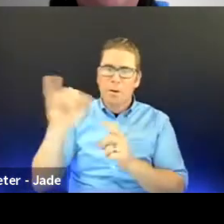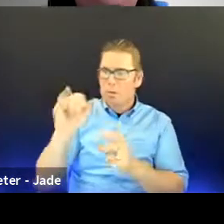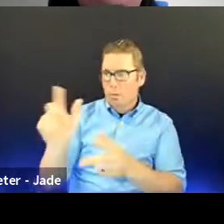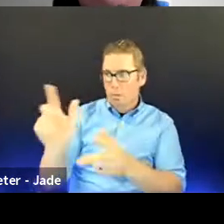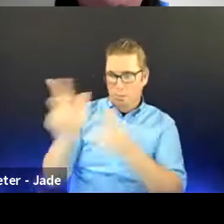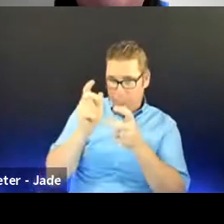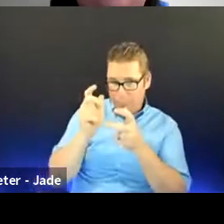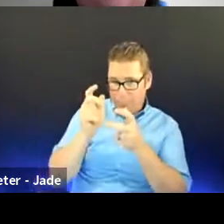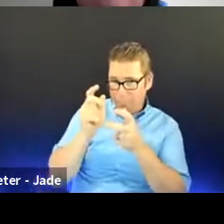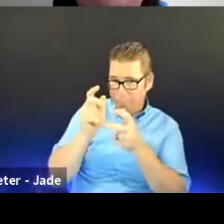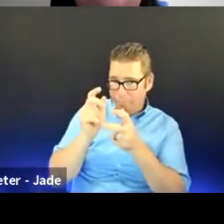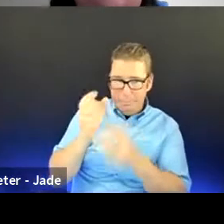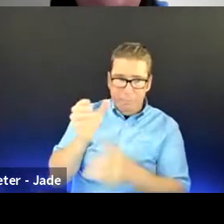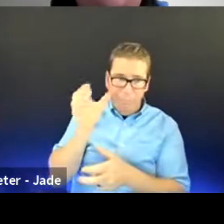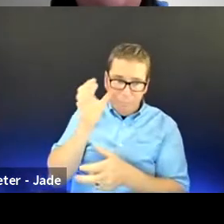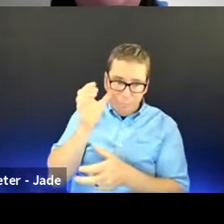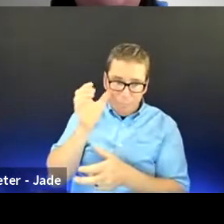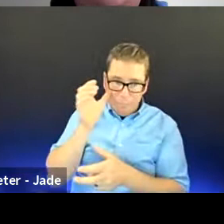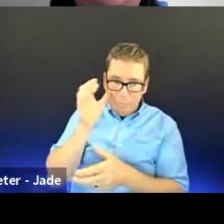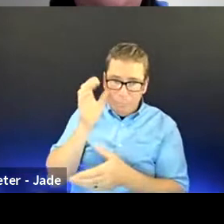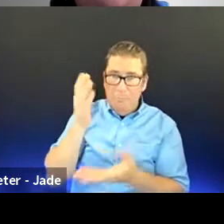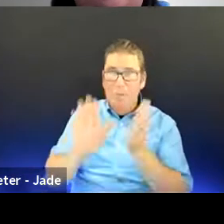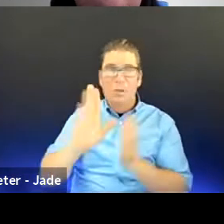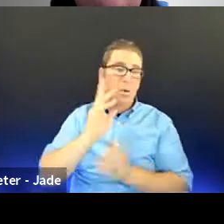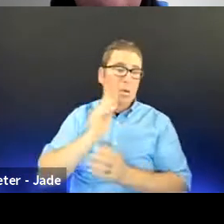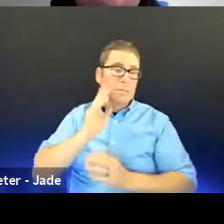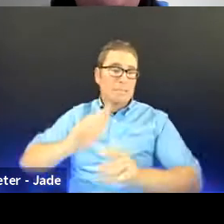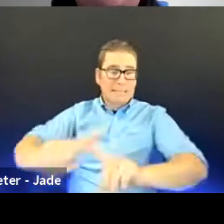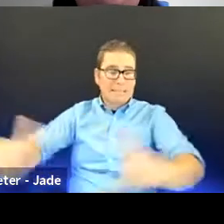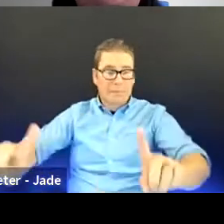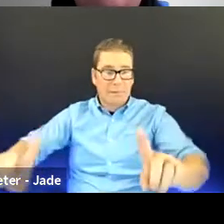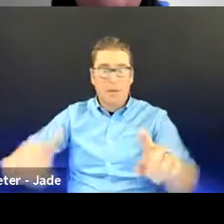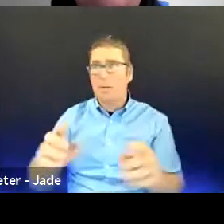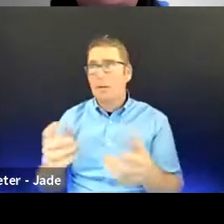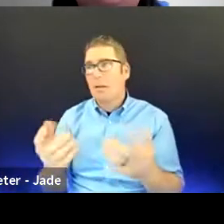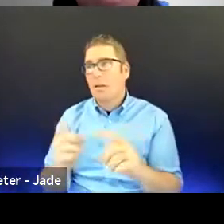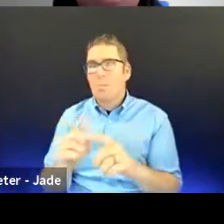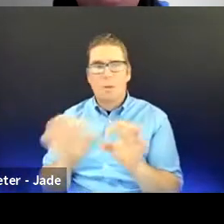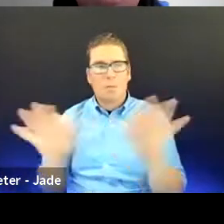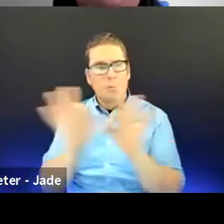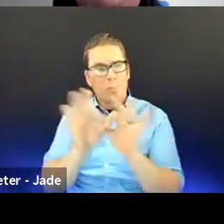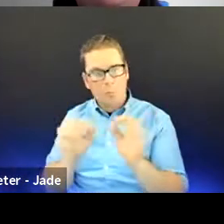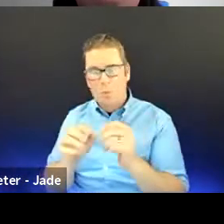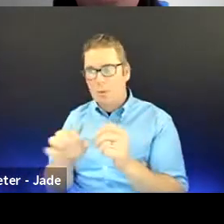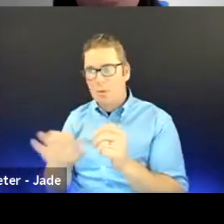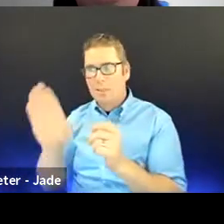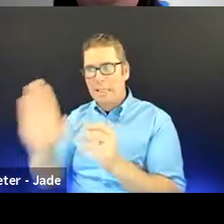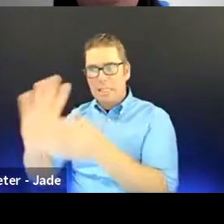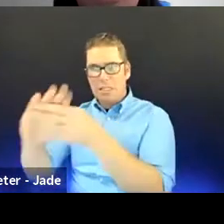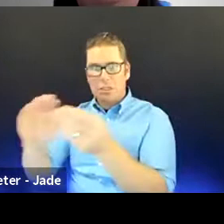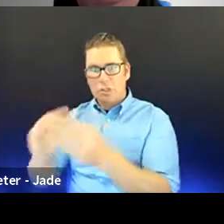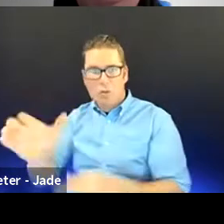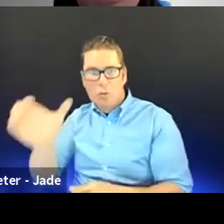know, maybe your experiences might be different, but you want to make sure that, you know, they're being heard. And if you are the voice, if you, you know, have,